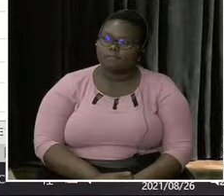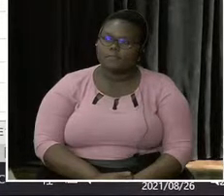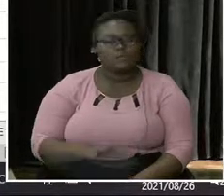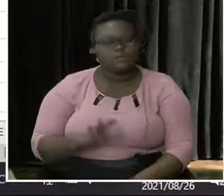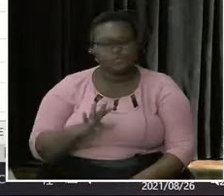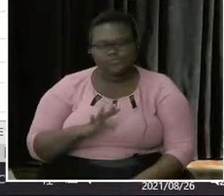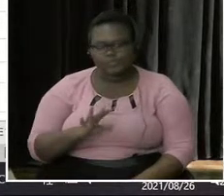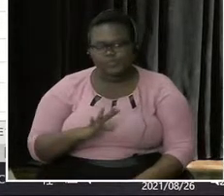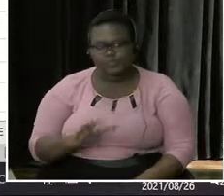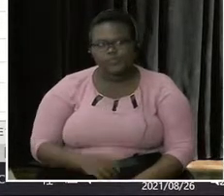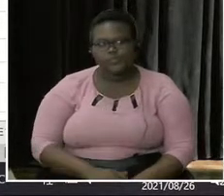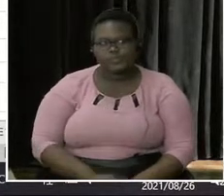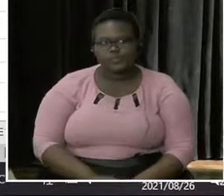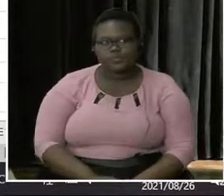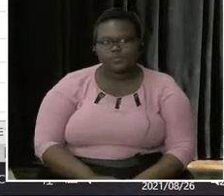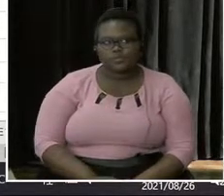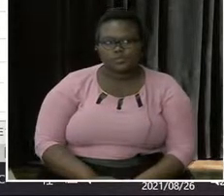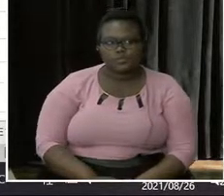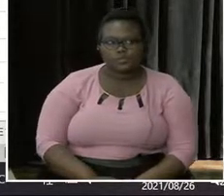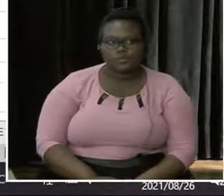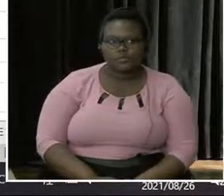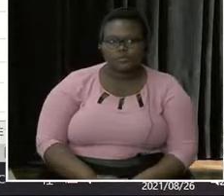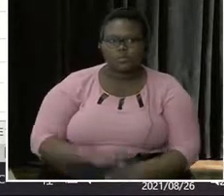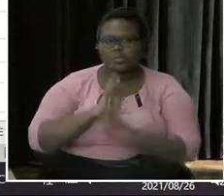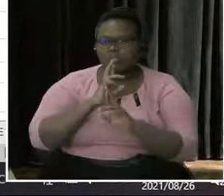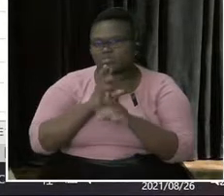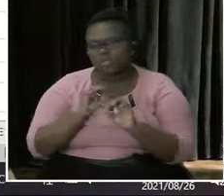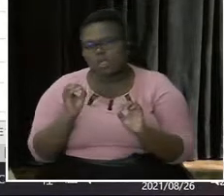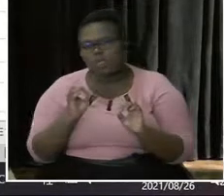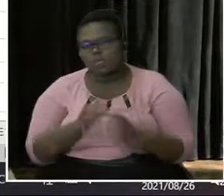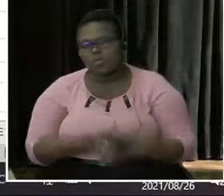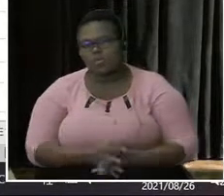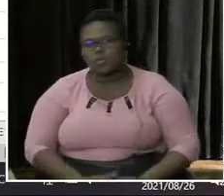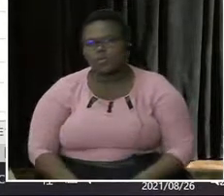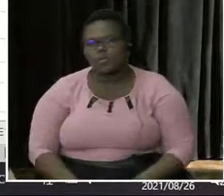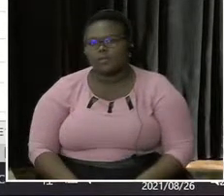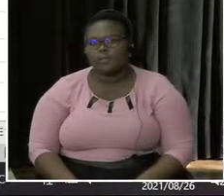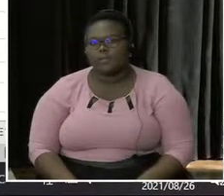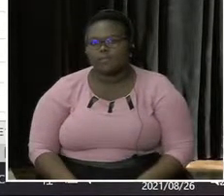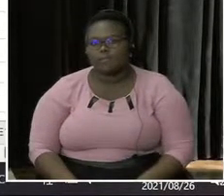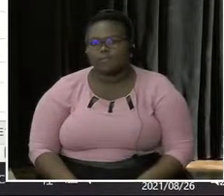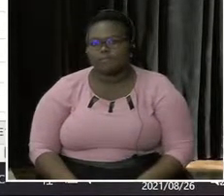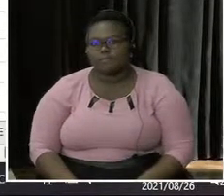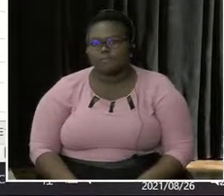Okay. They're not responding.